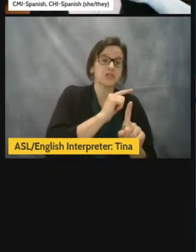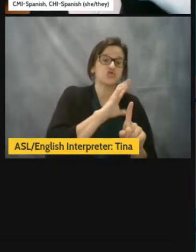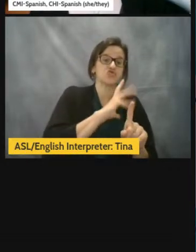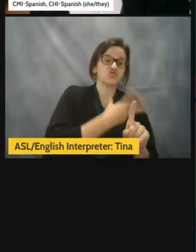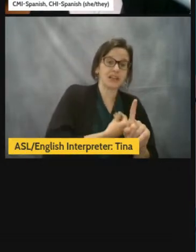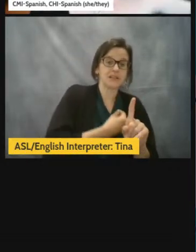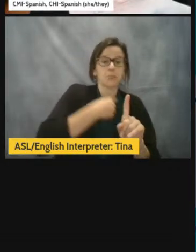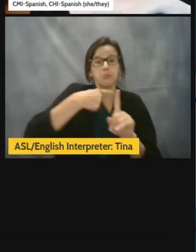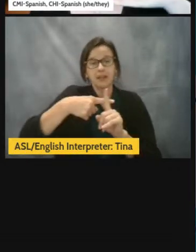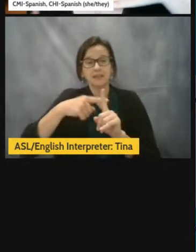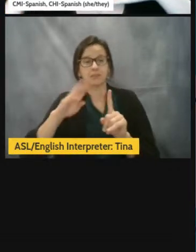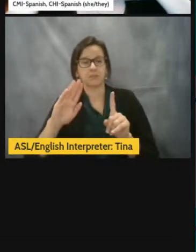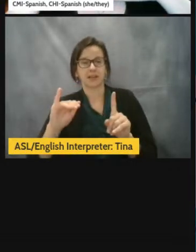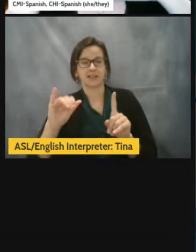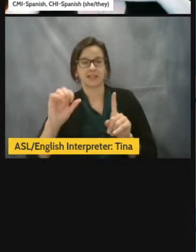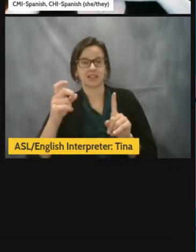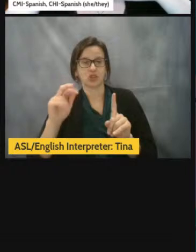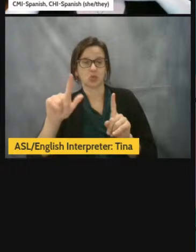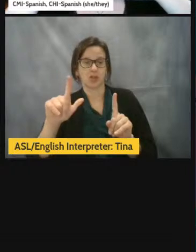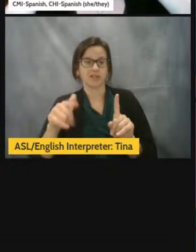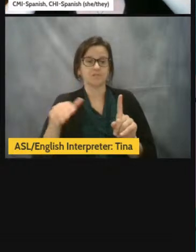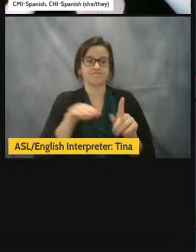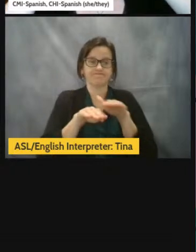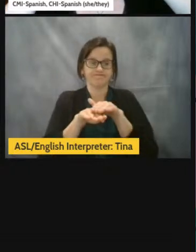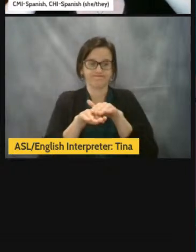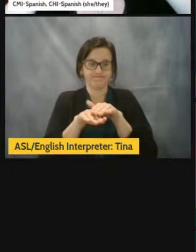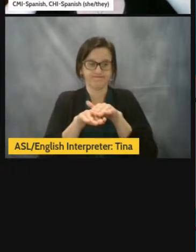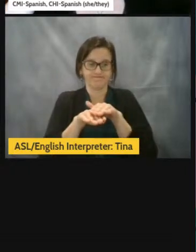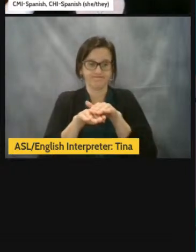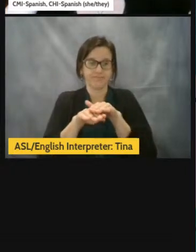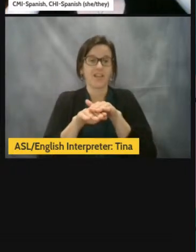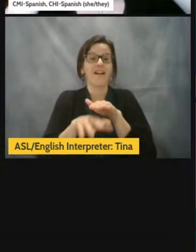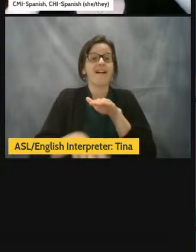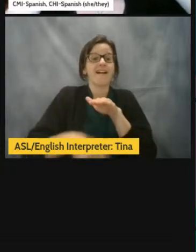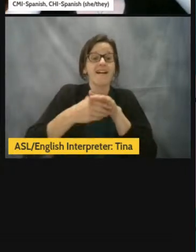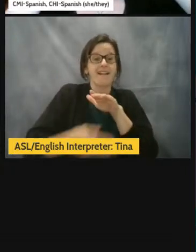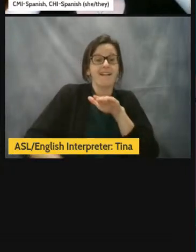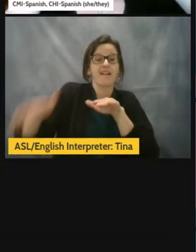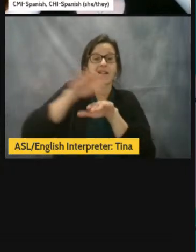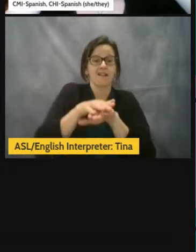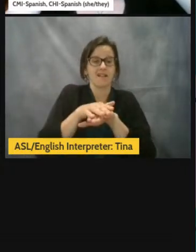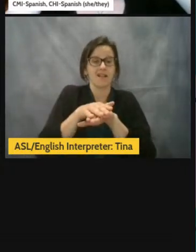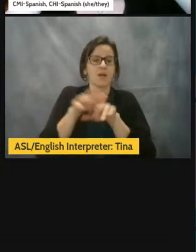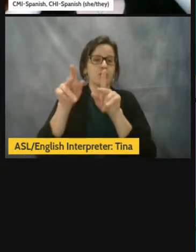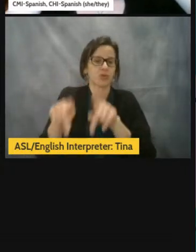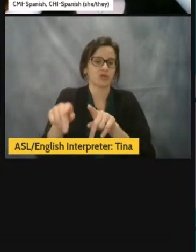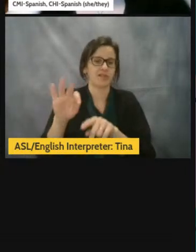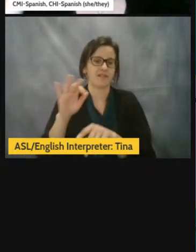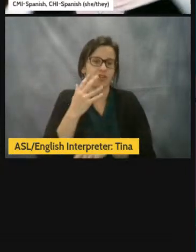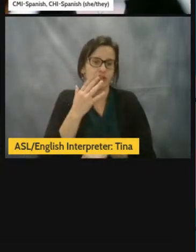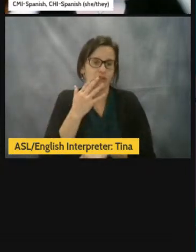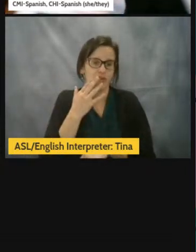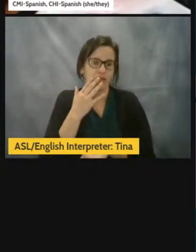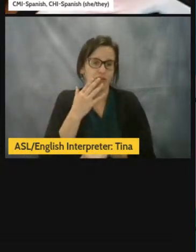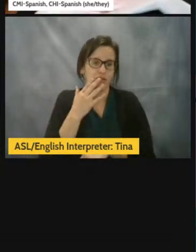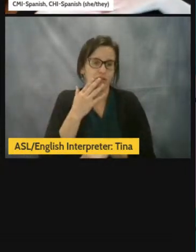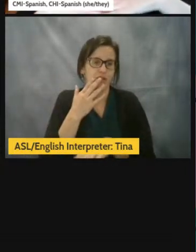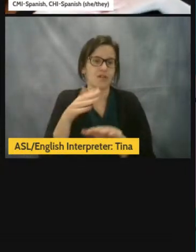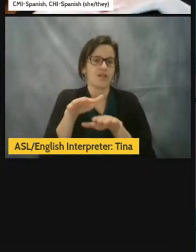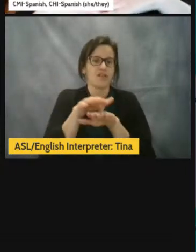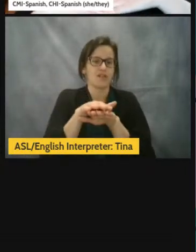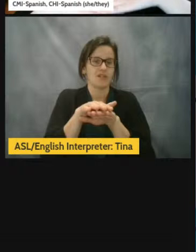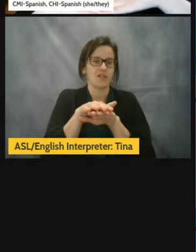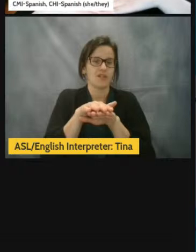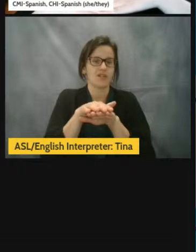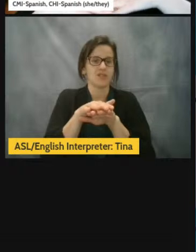might be two identities. So we have two layers. And then on top of that, we add person of color, okay? Each one of those